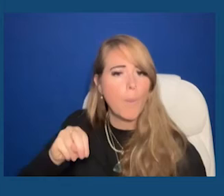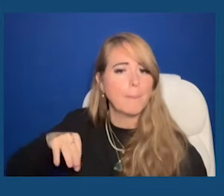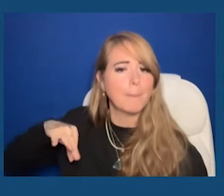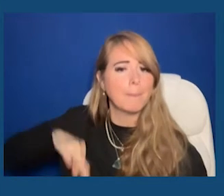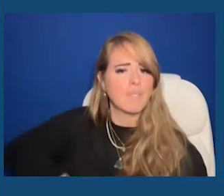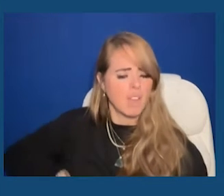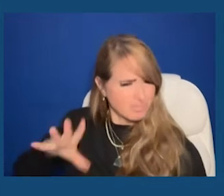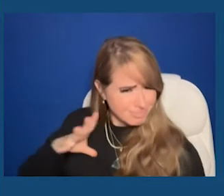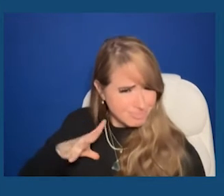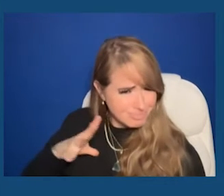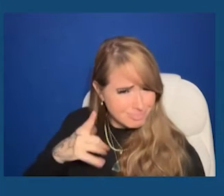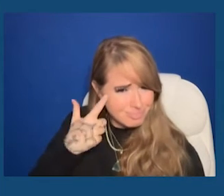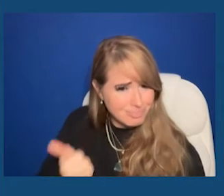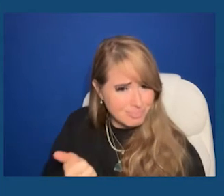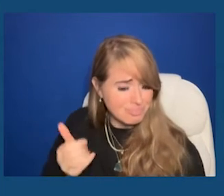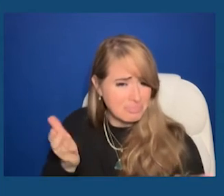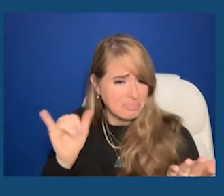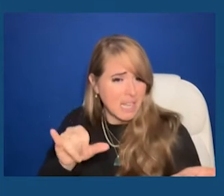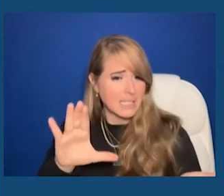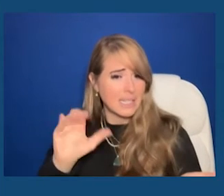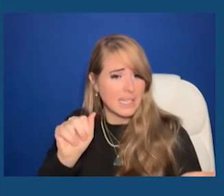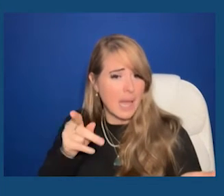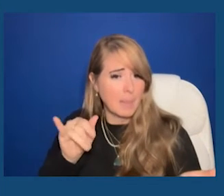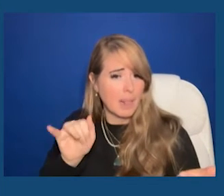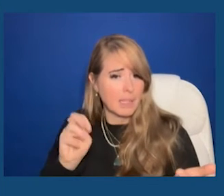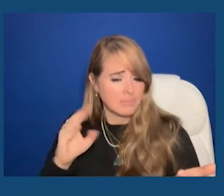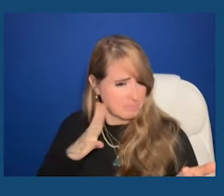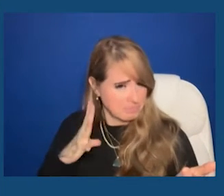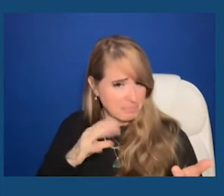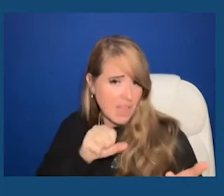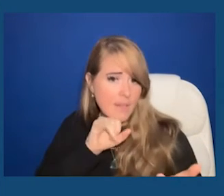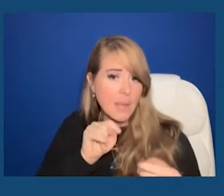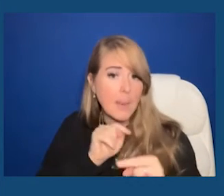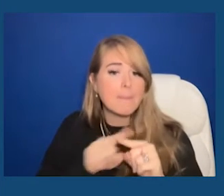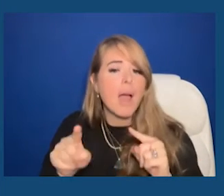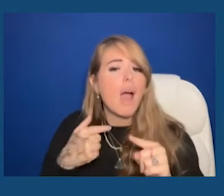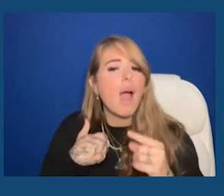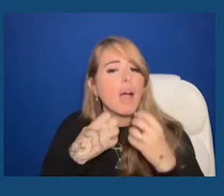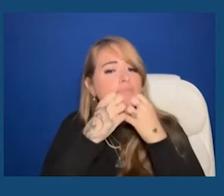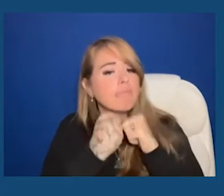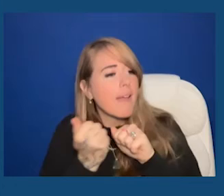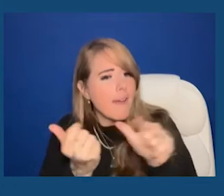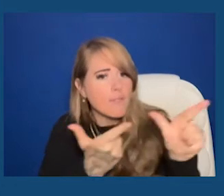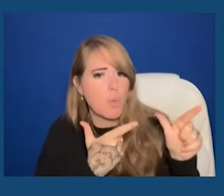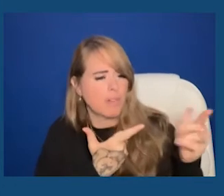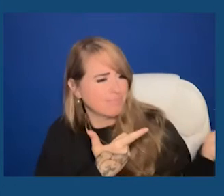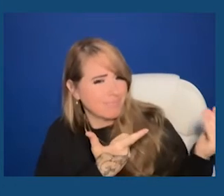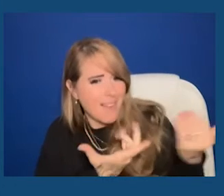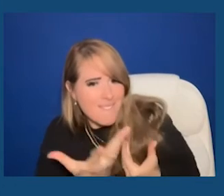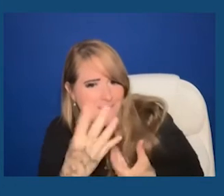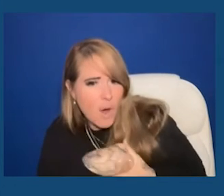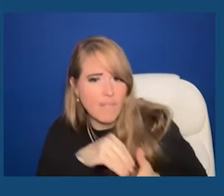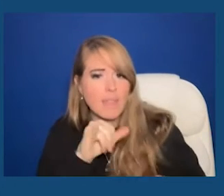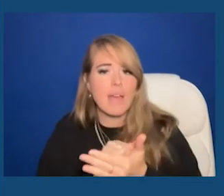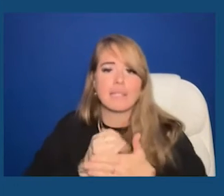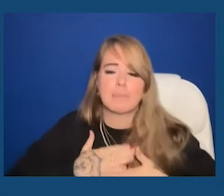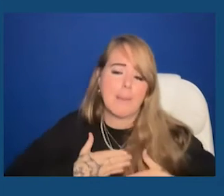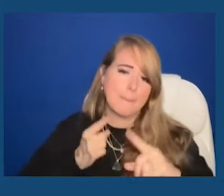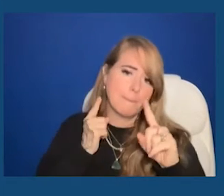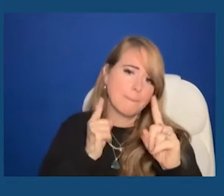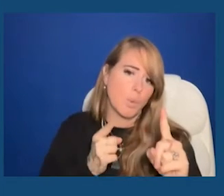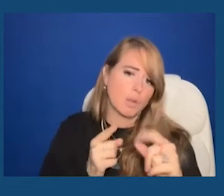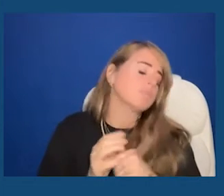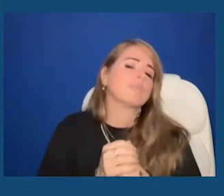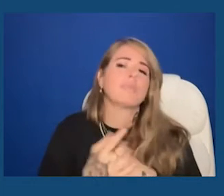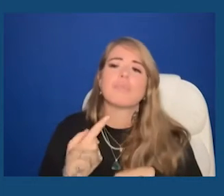fine. Capitalism, love it. But I don't want to leave anybody behind. And that's my point. And I